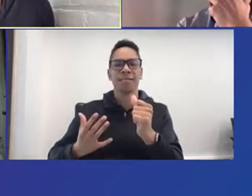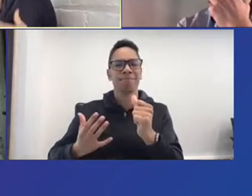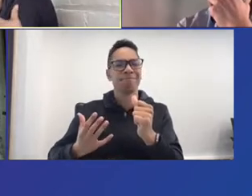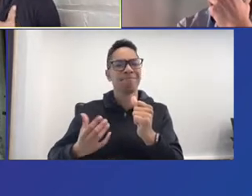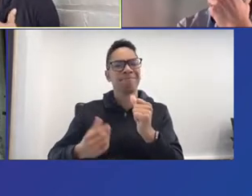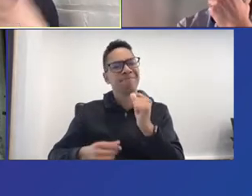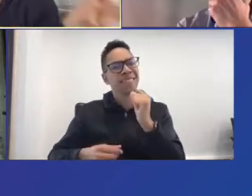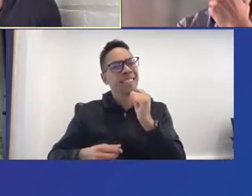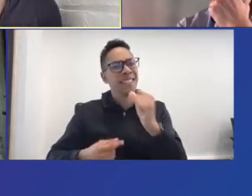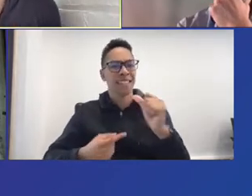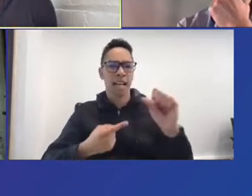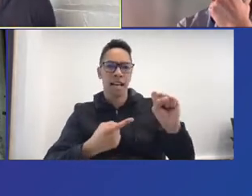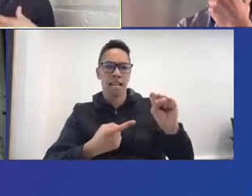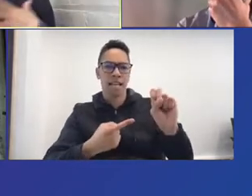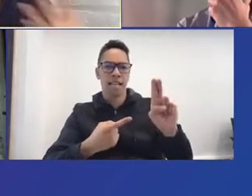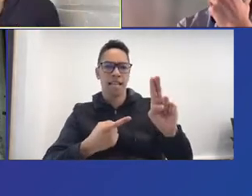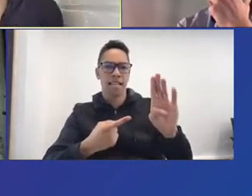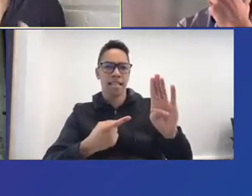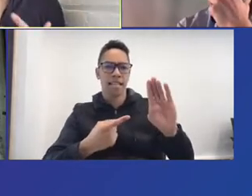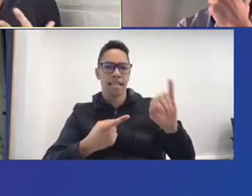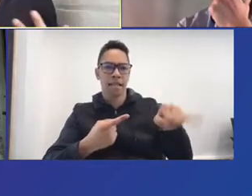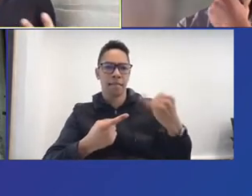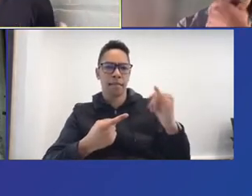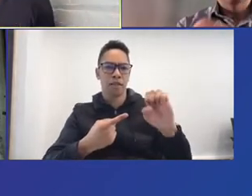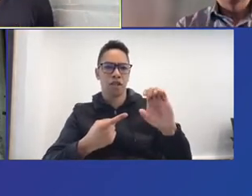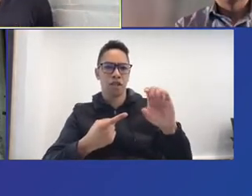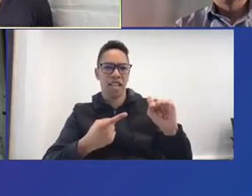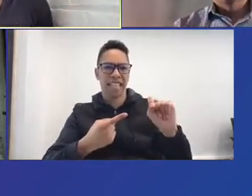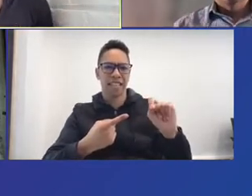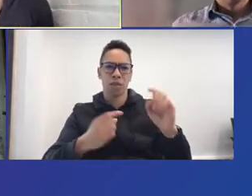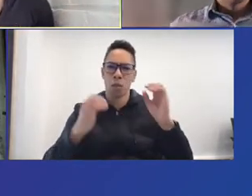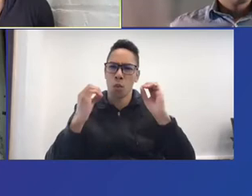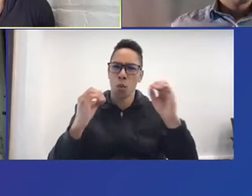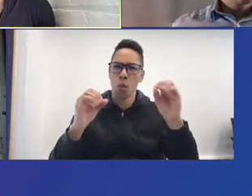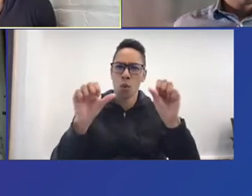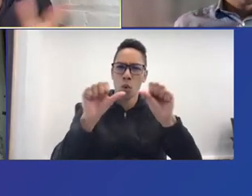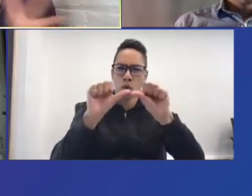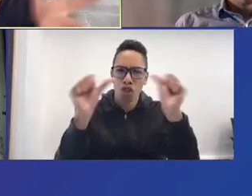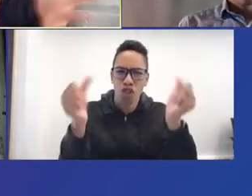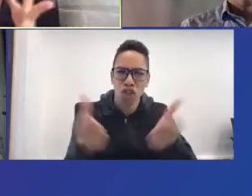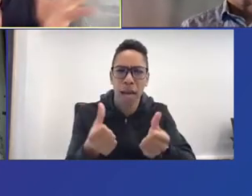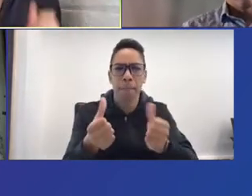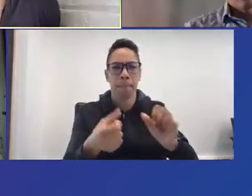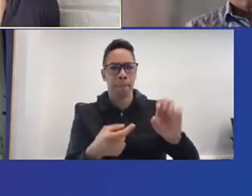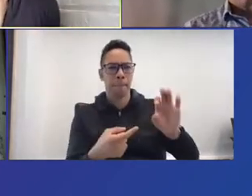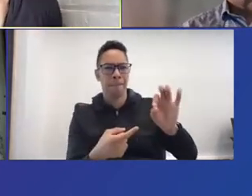not subject, not informed, not shaped, not